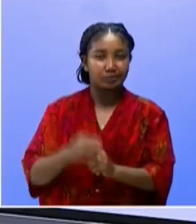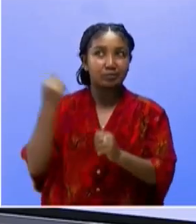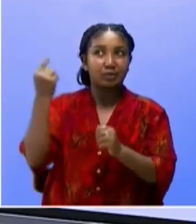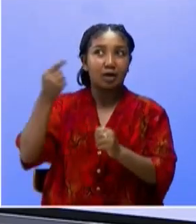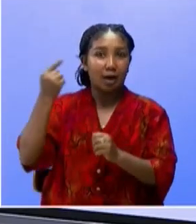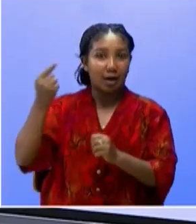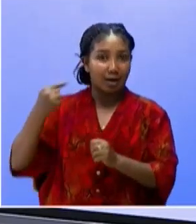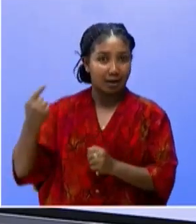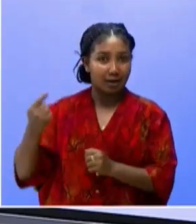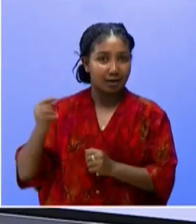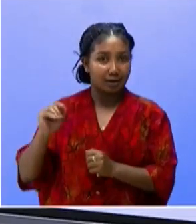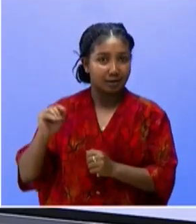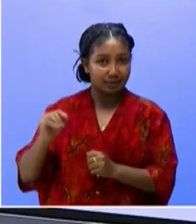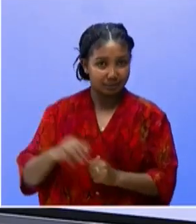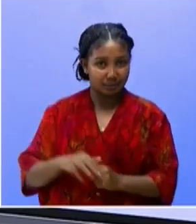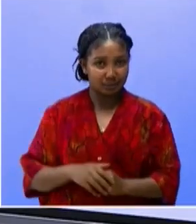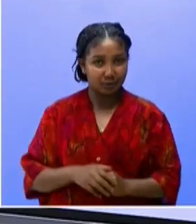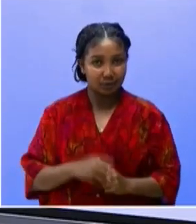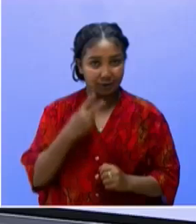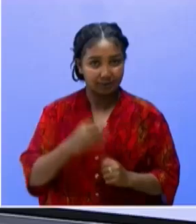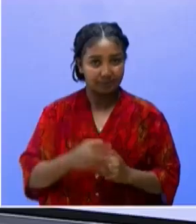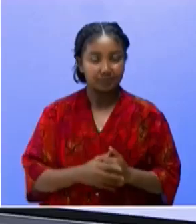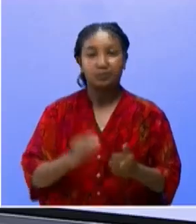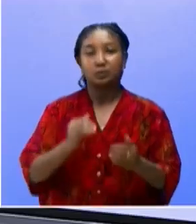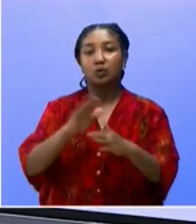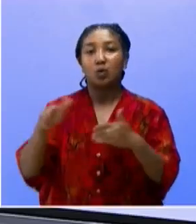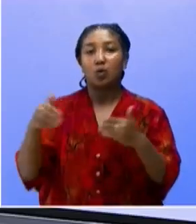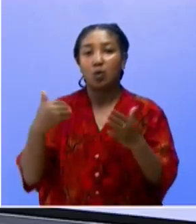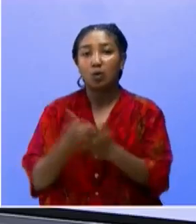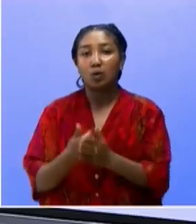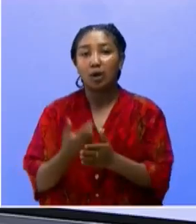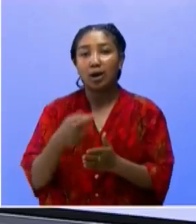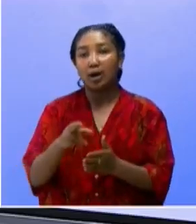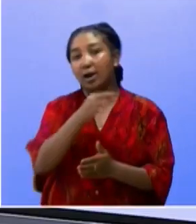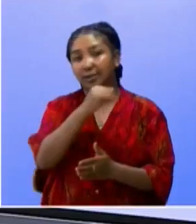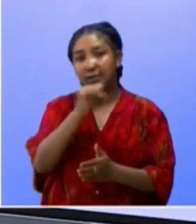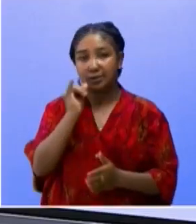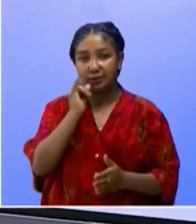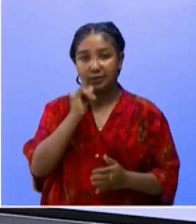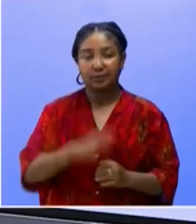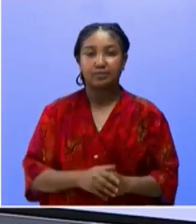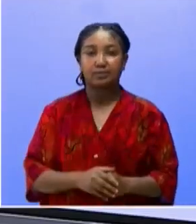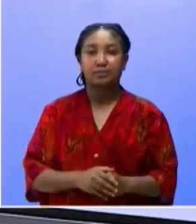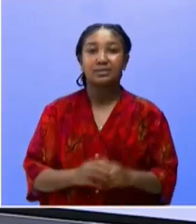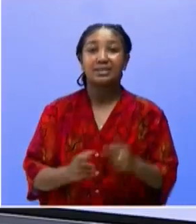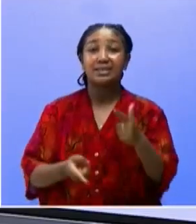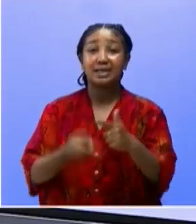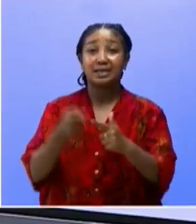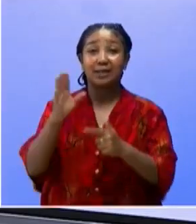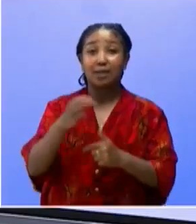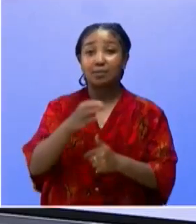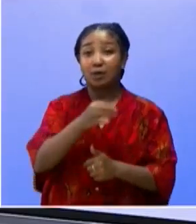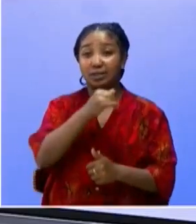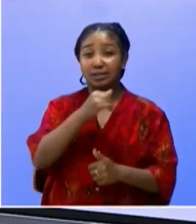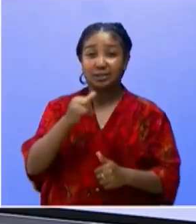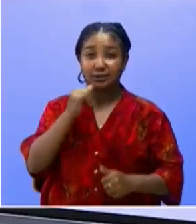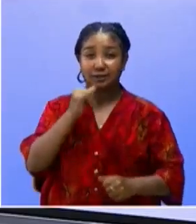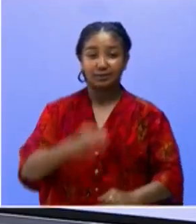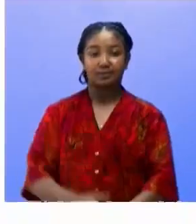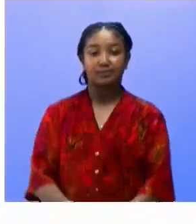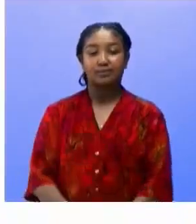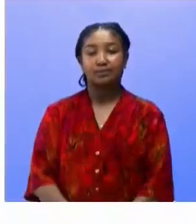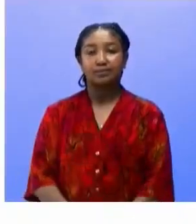hair. You see? These are all what? Adjectives. The second type of adjectives,